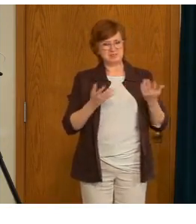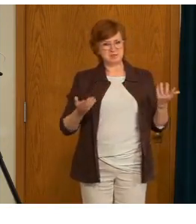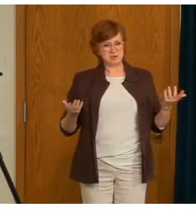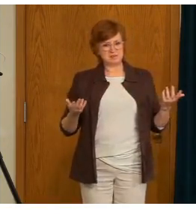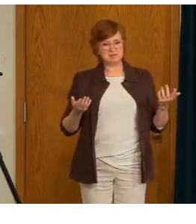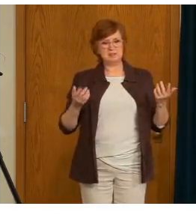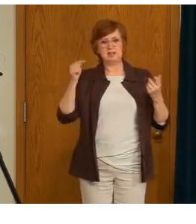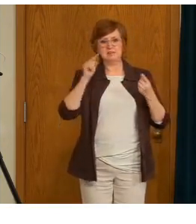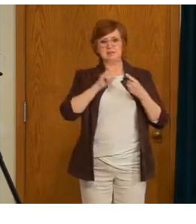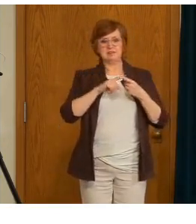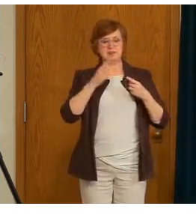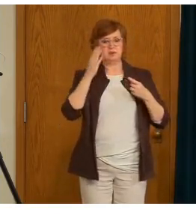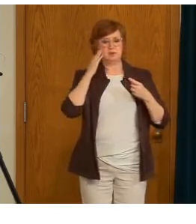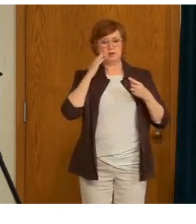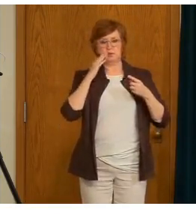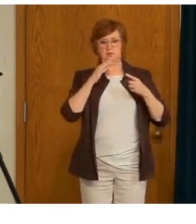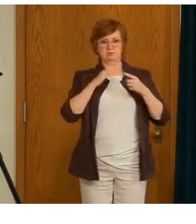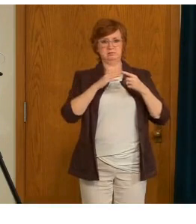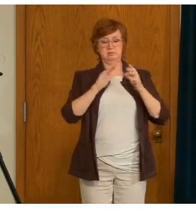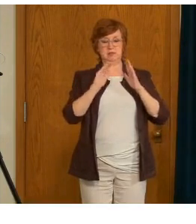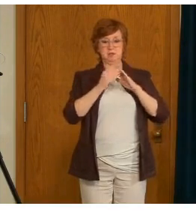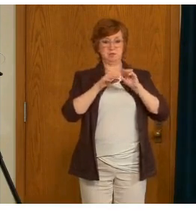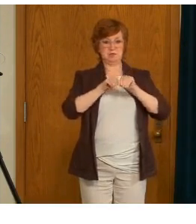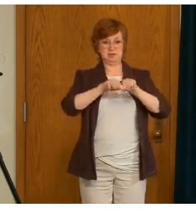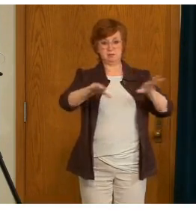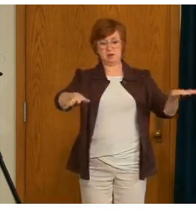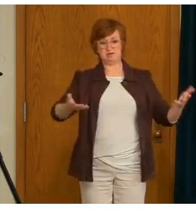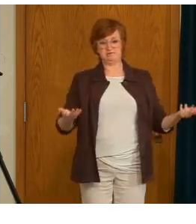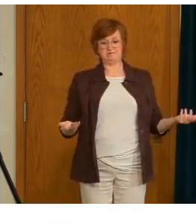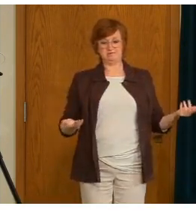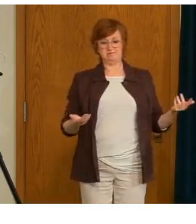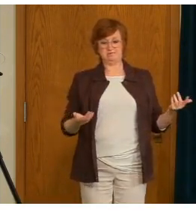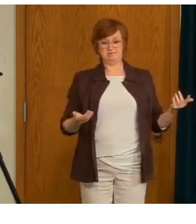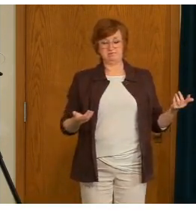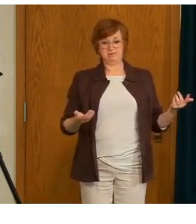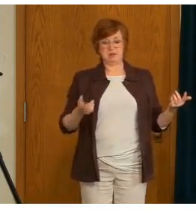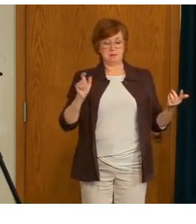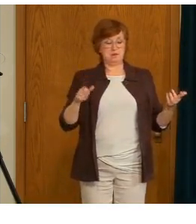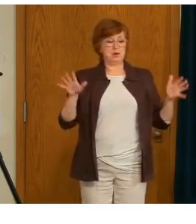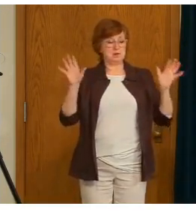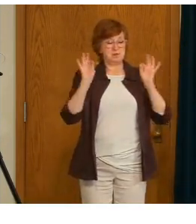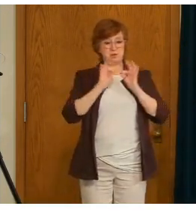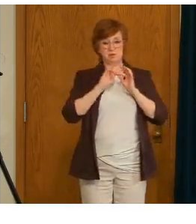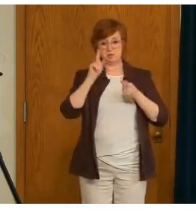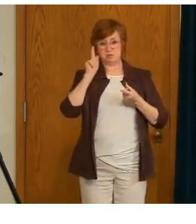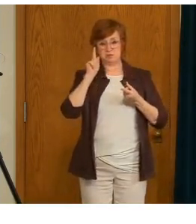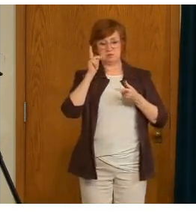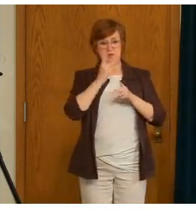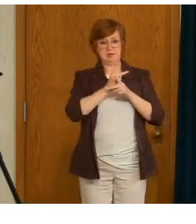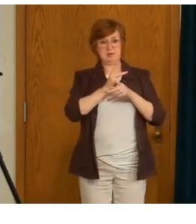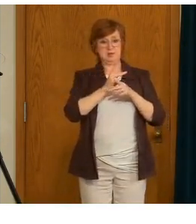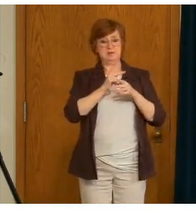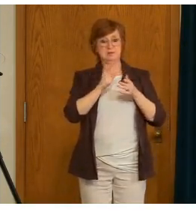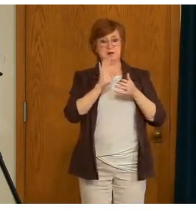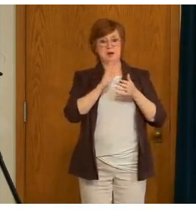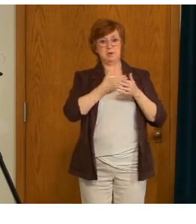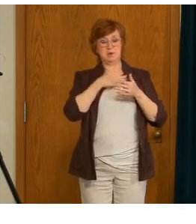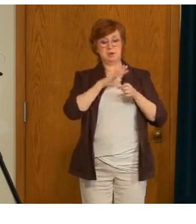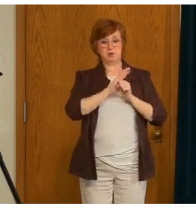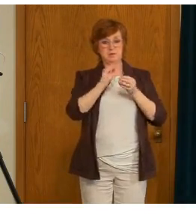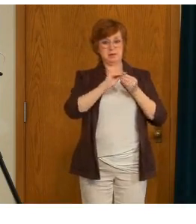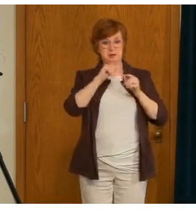are vaccinated, we must do everything we can to keep our transmission rates low. And I'll just mention briefly that even if you look at our COVID cases